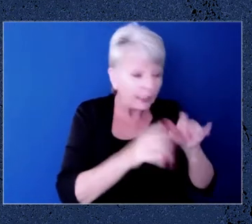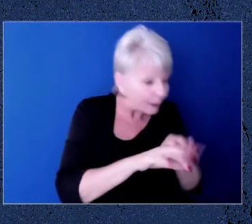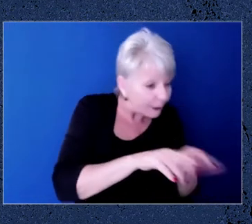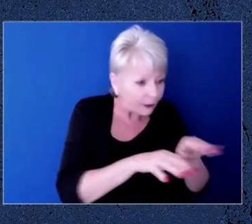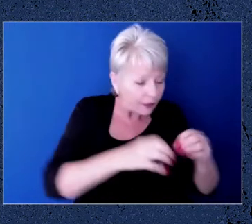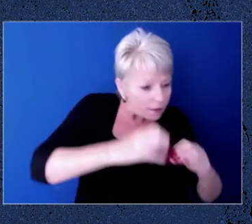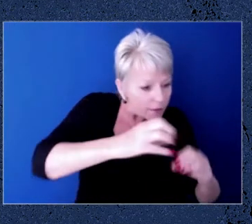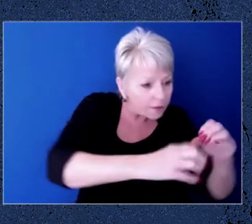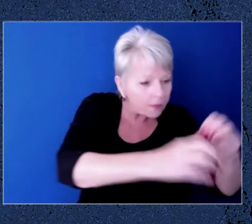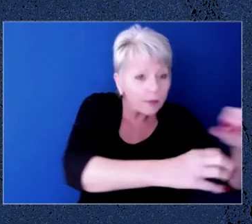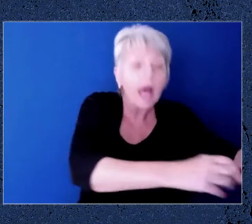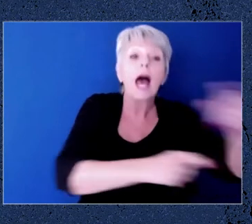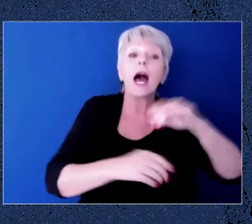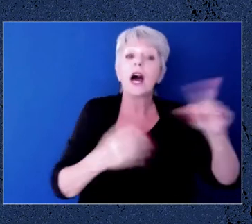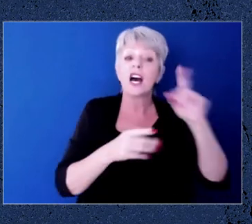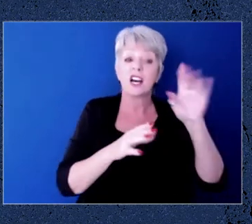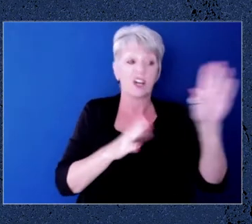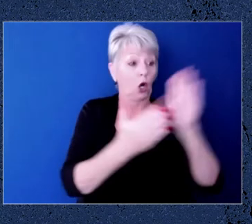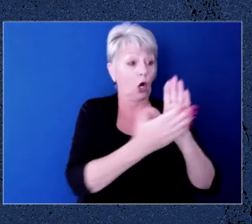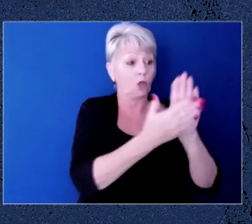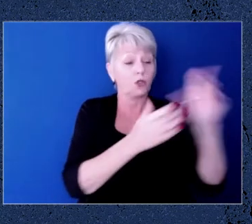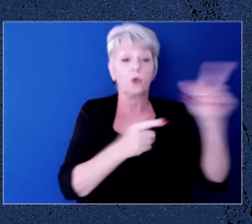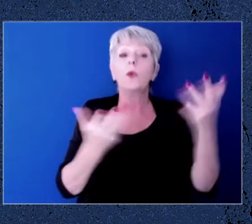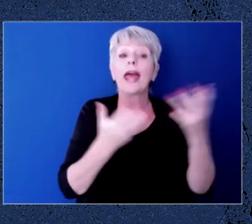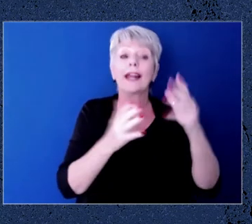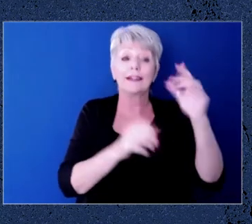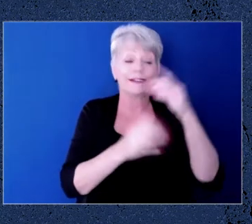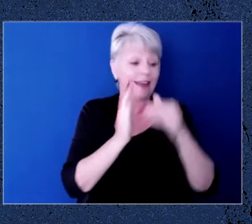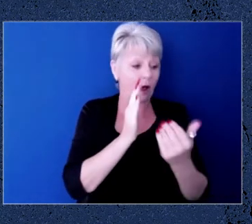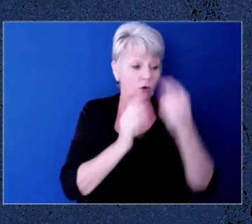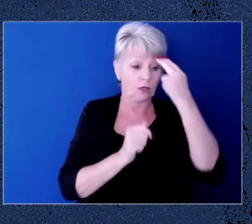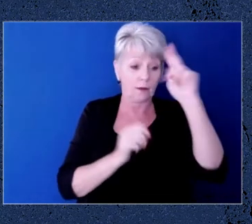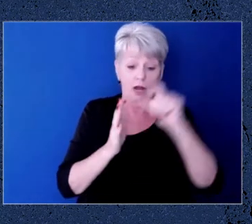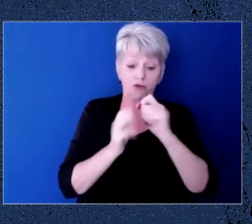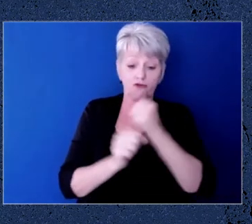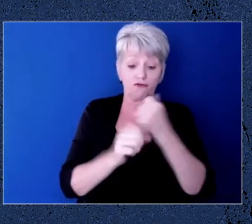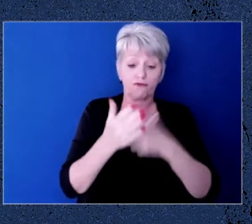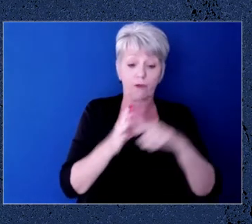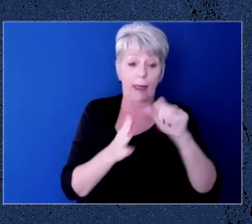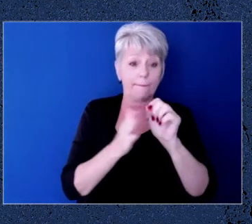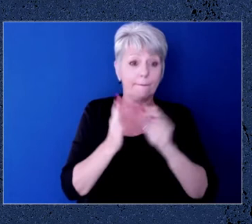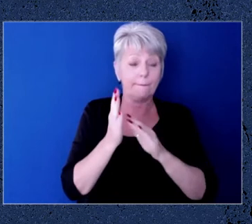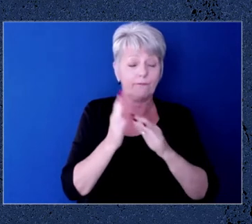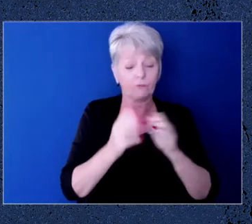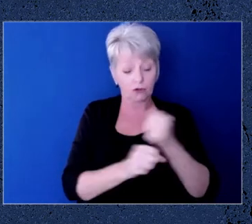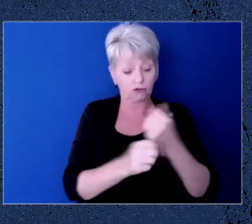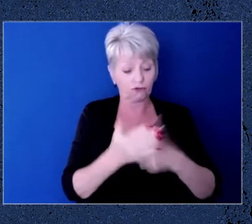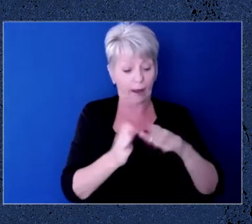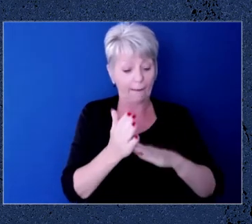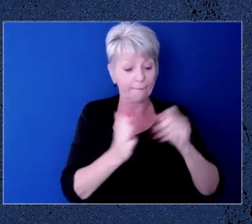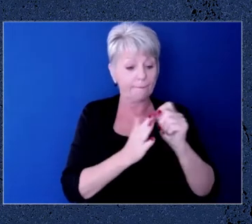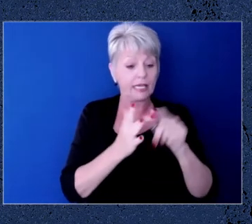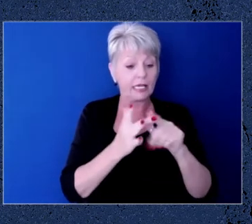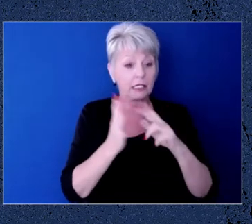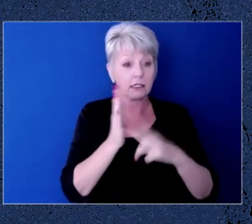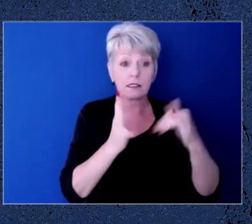now, all these eel traps. And over much of Southeast Australia, Barorina is another one. These eel traps are all over Southeast Australia.